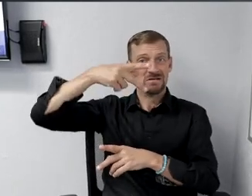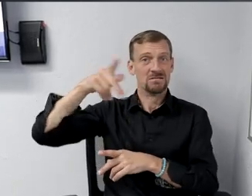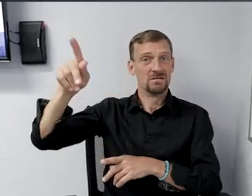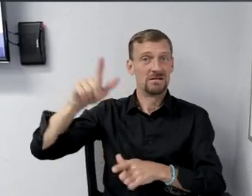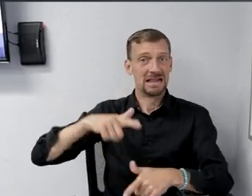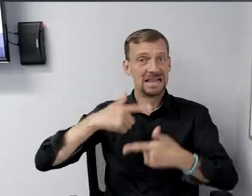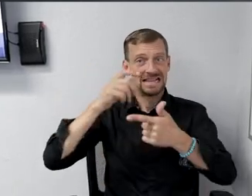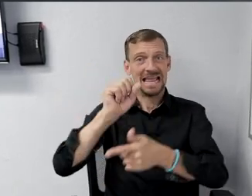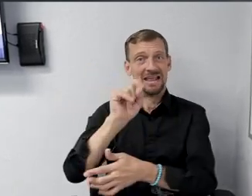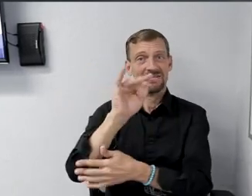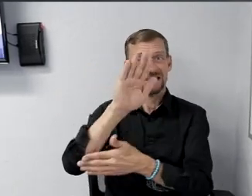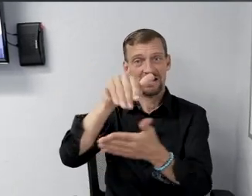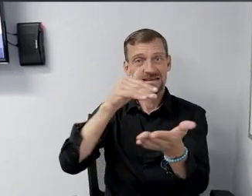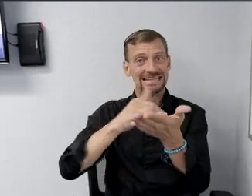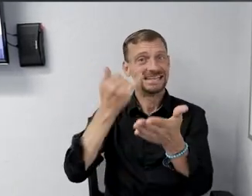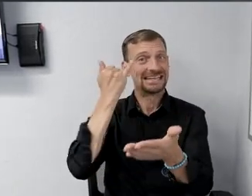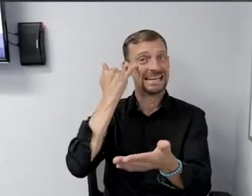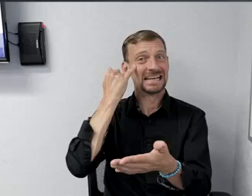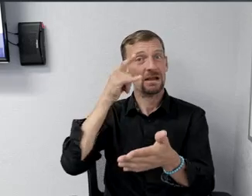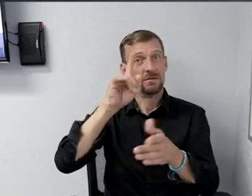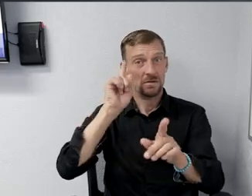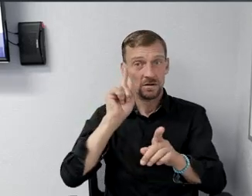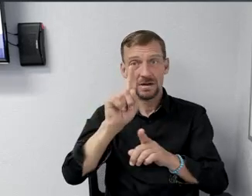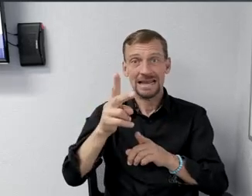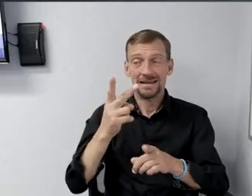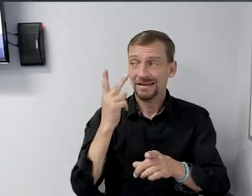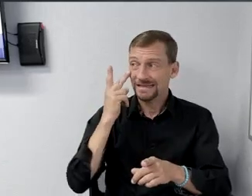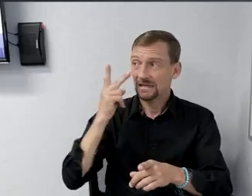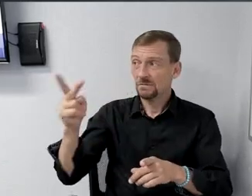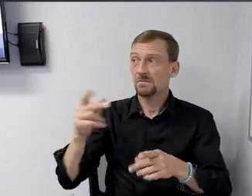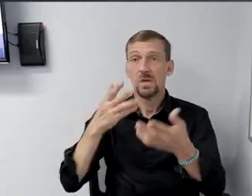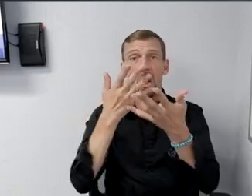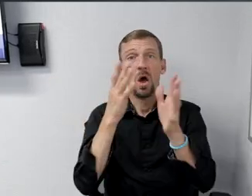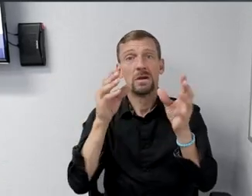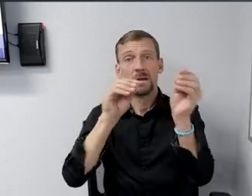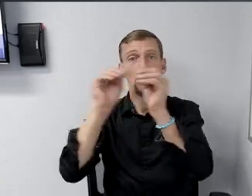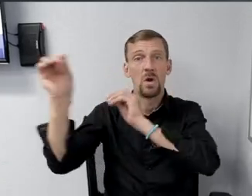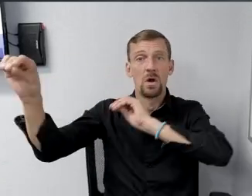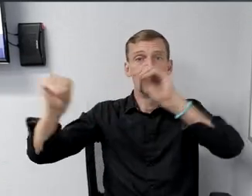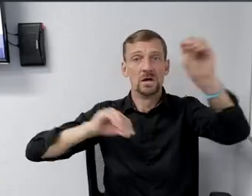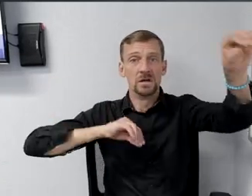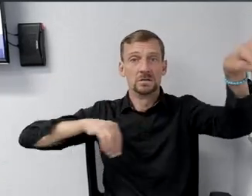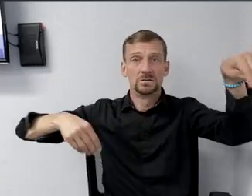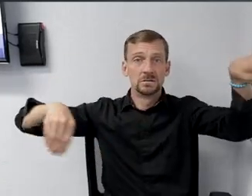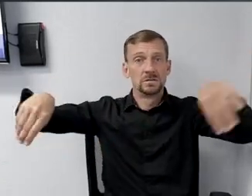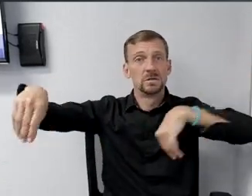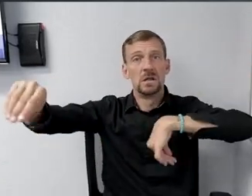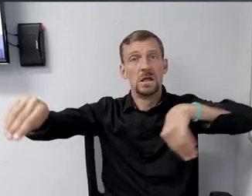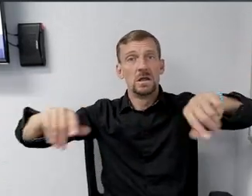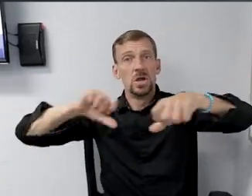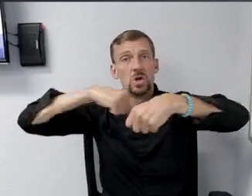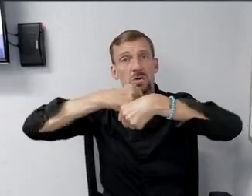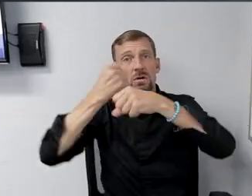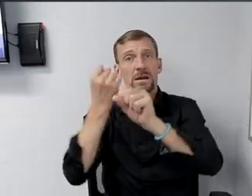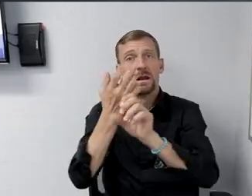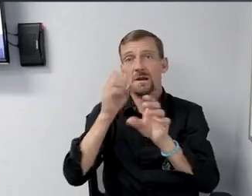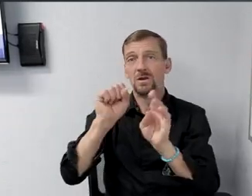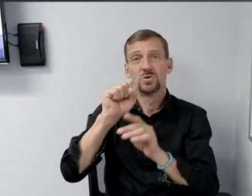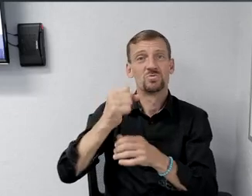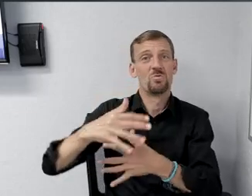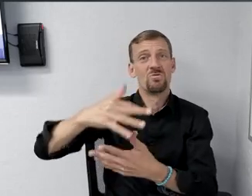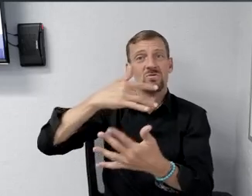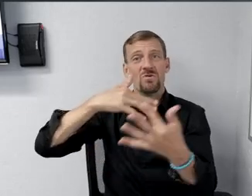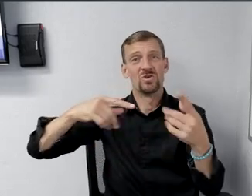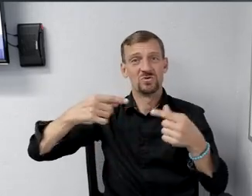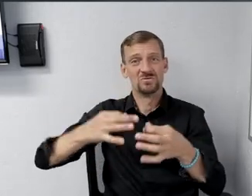Lifestyle Center, if you were to go by there, they're already moving equipment around. They're already creating the social distancing, the